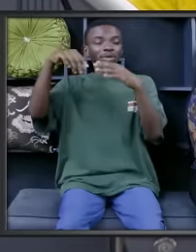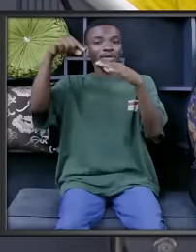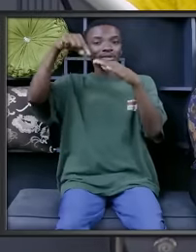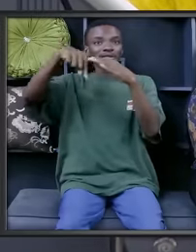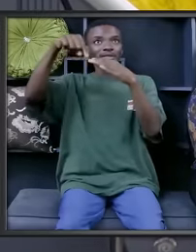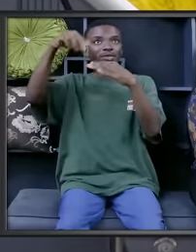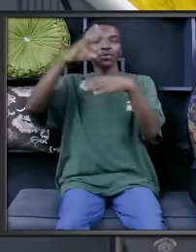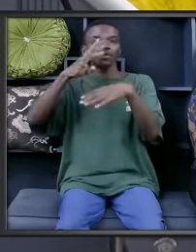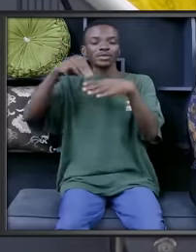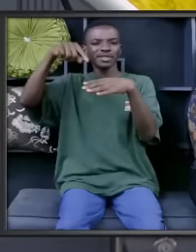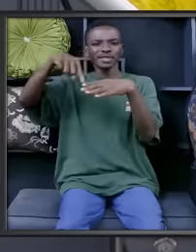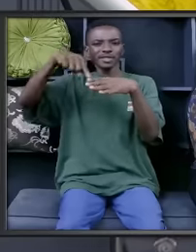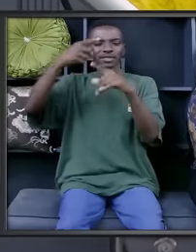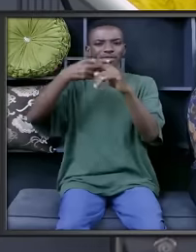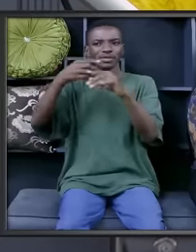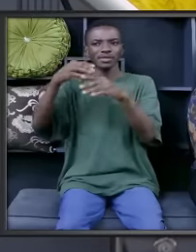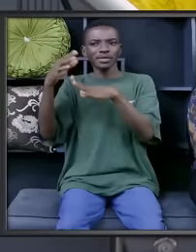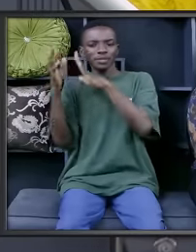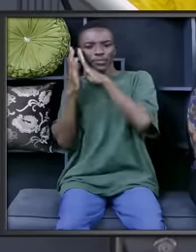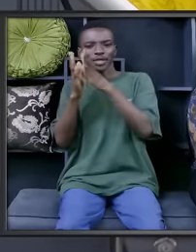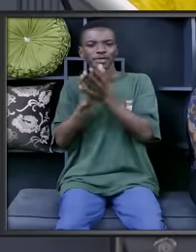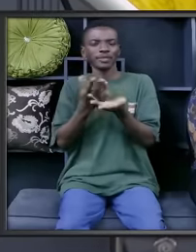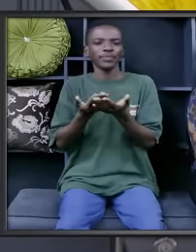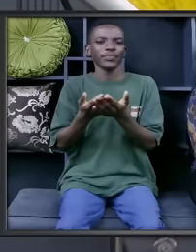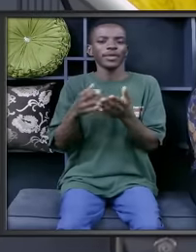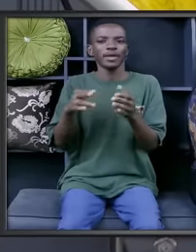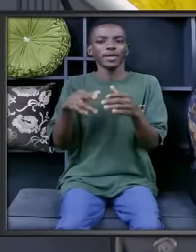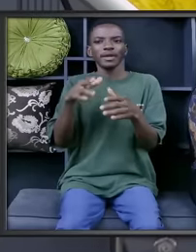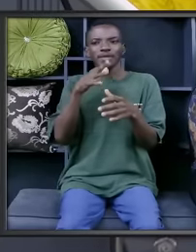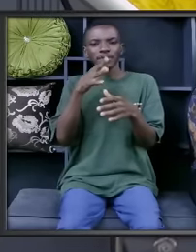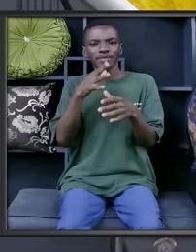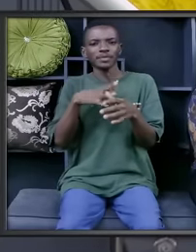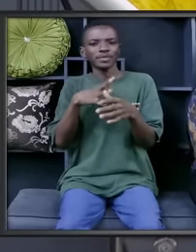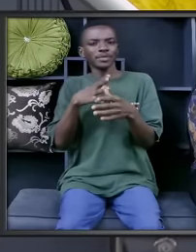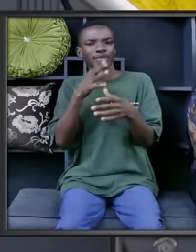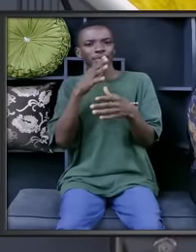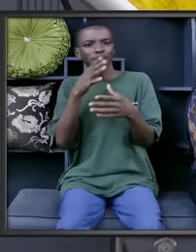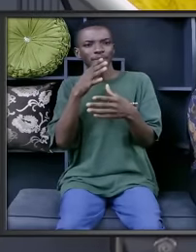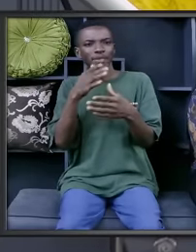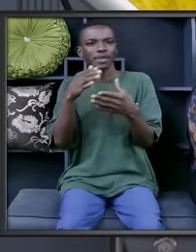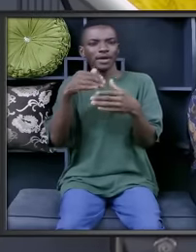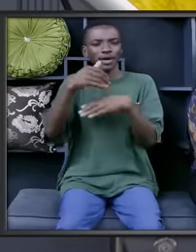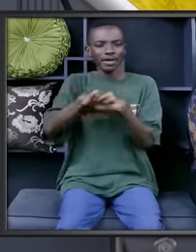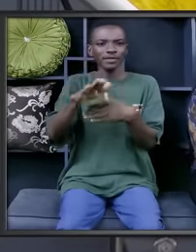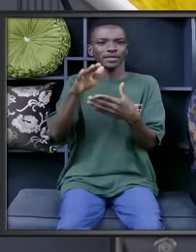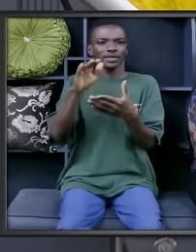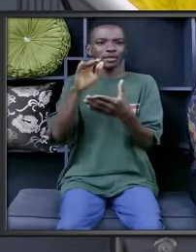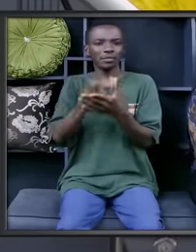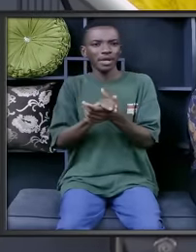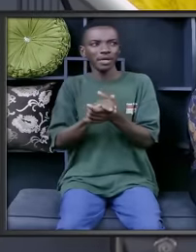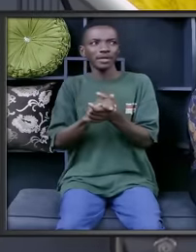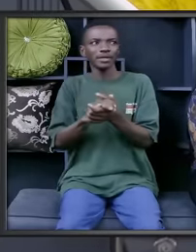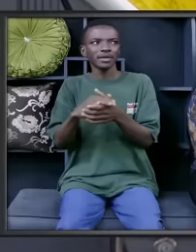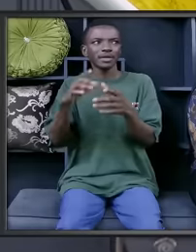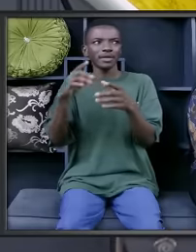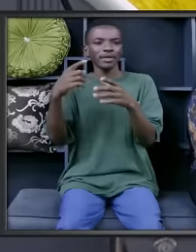leak. The water go they leak for in bed. Nine mama. After that, they marry me. Nine Monica. I say, oh yeah, first